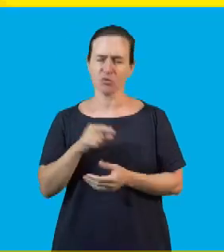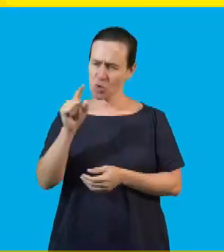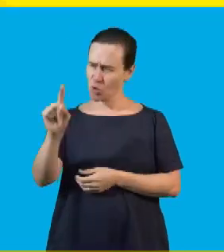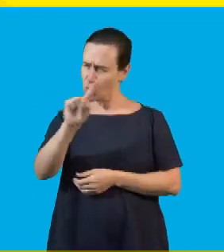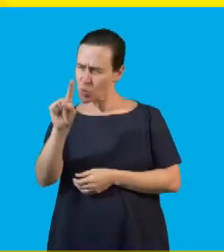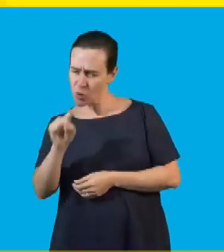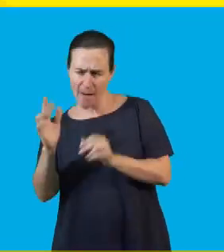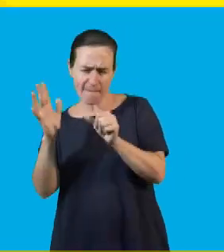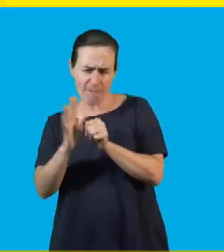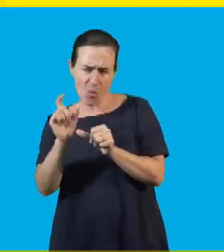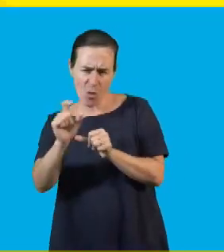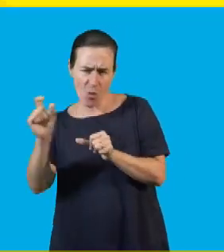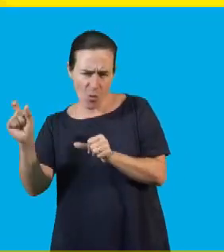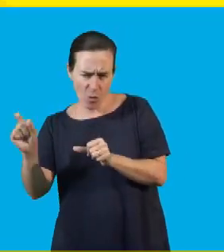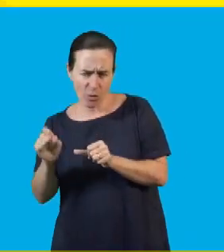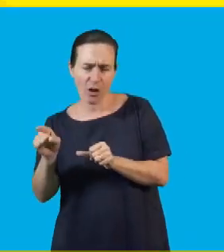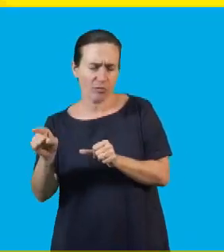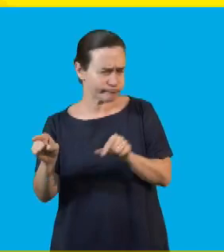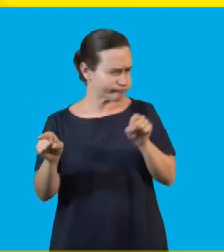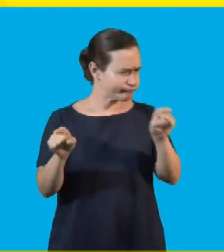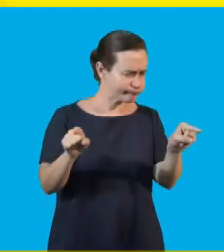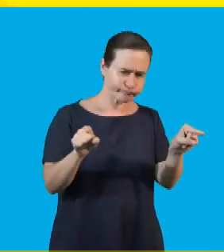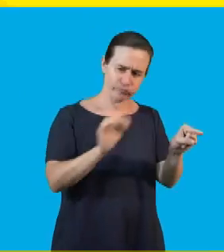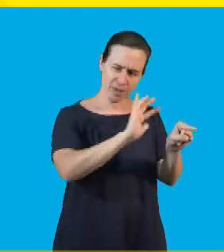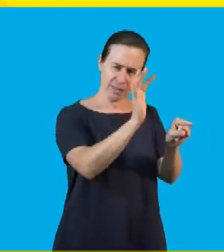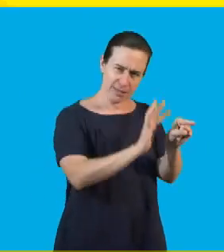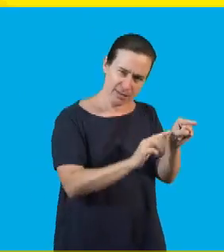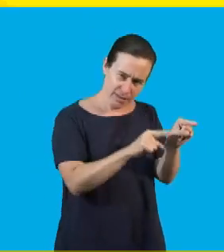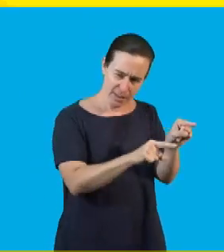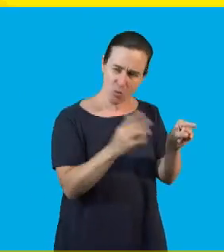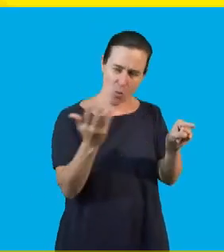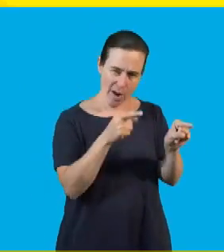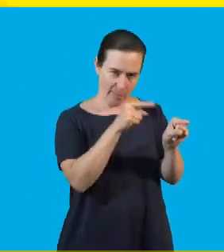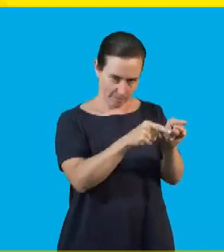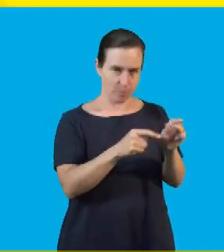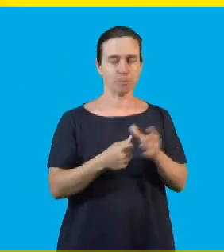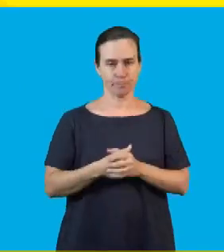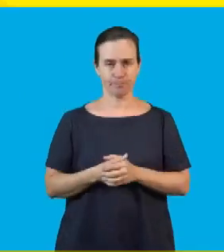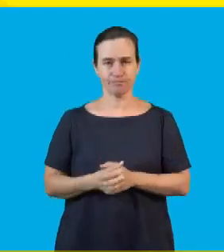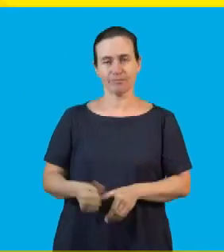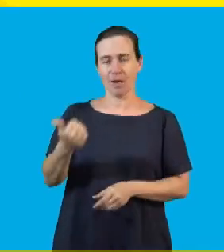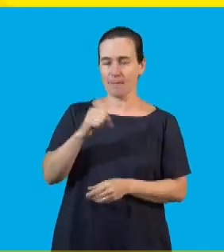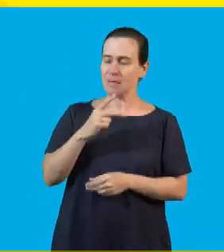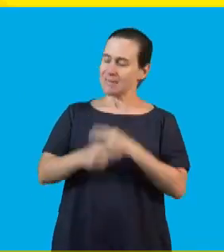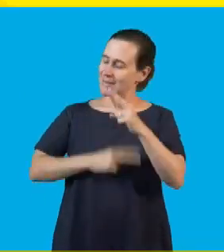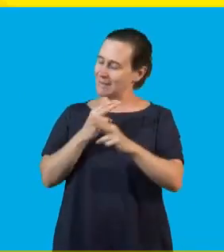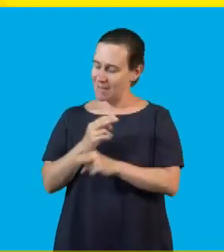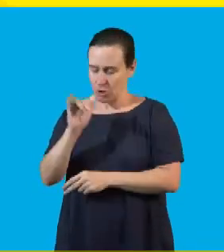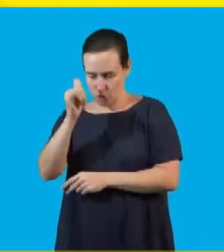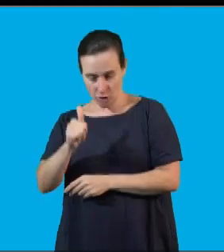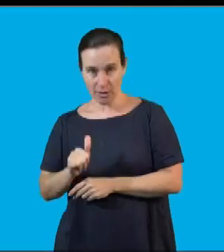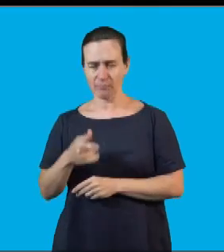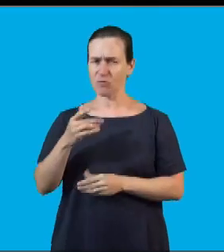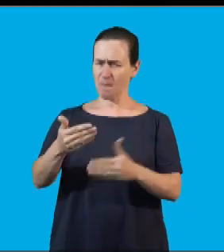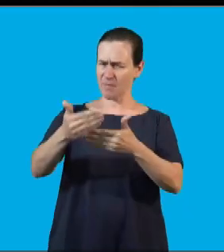keyword in the question, you go to the text, the textual reference, and you find those keywords. Always double check.